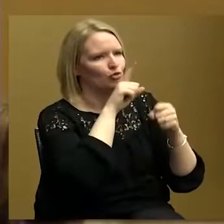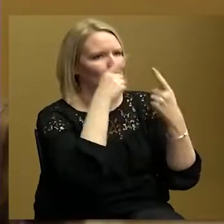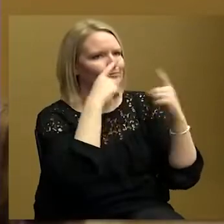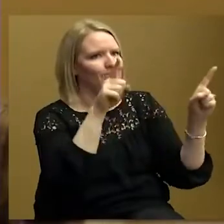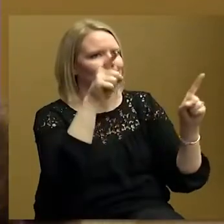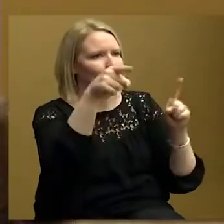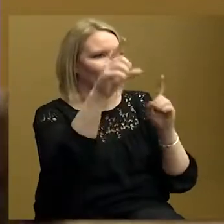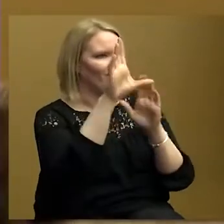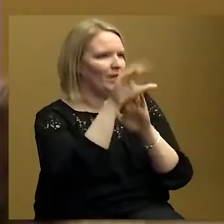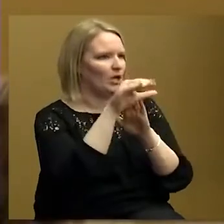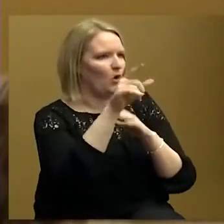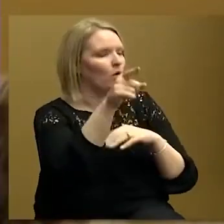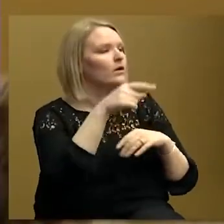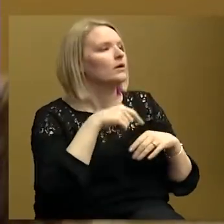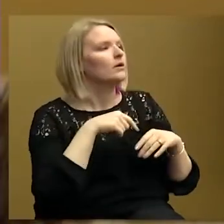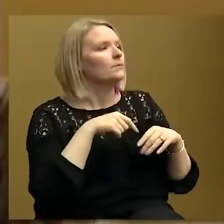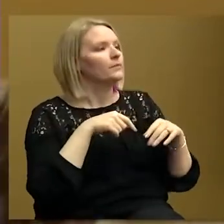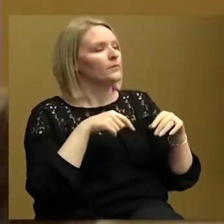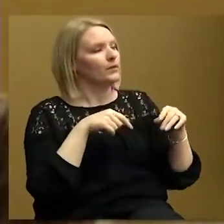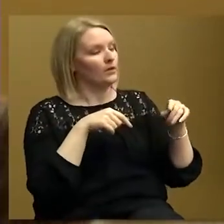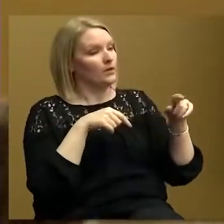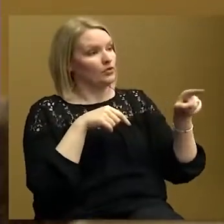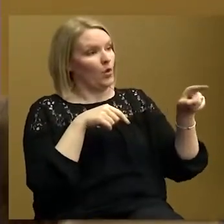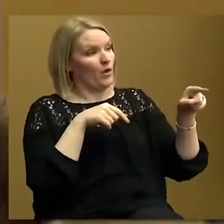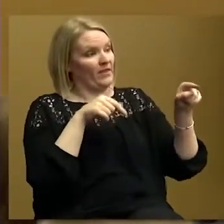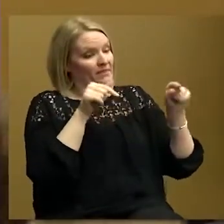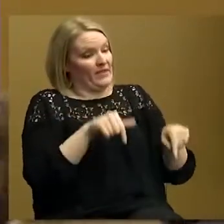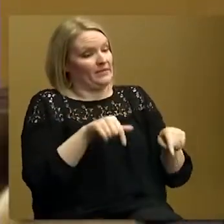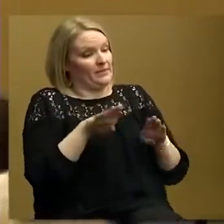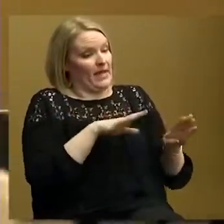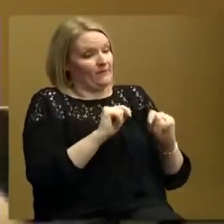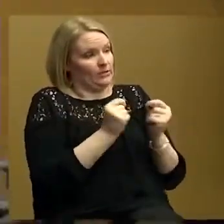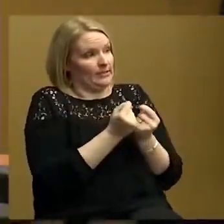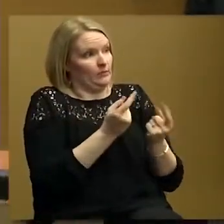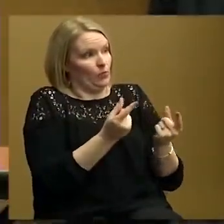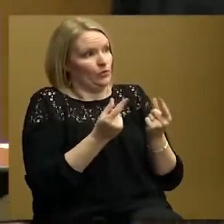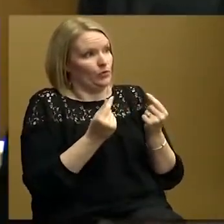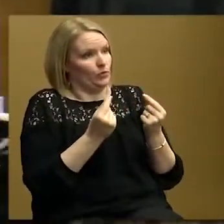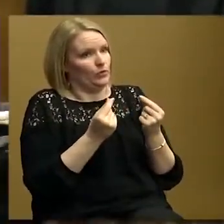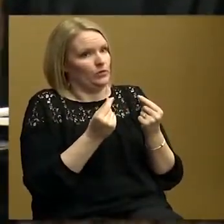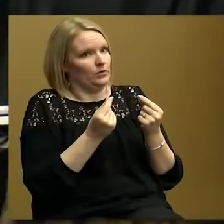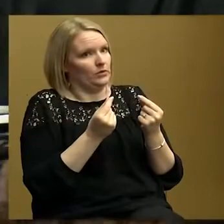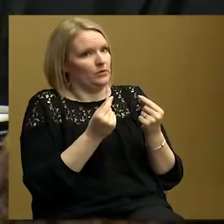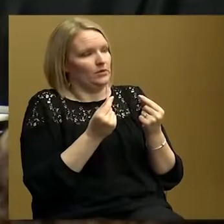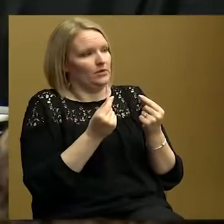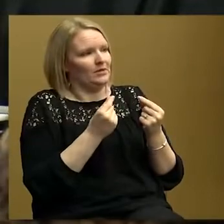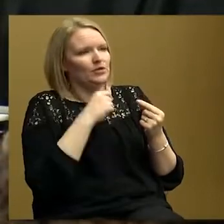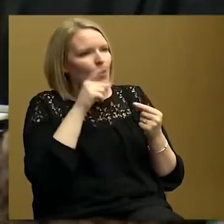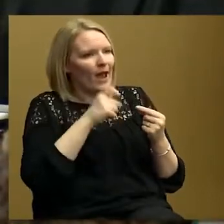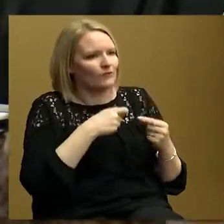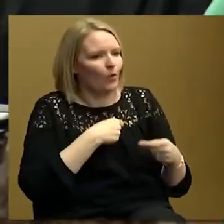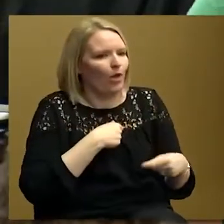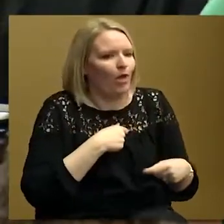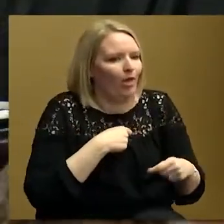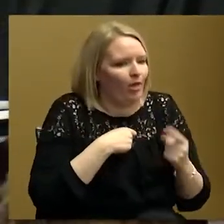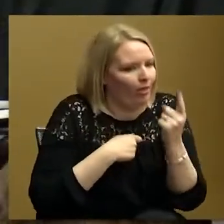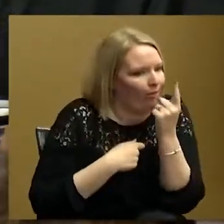your duties from these behavior teams would be. And now do I need to, woo. No, you don't have to